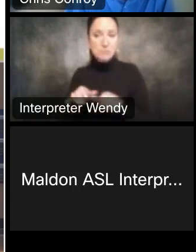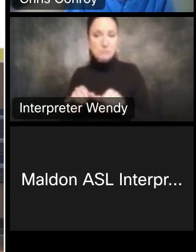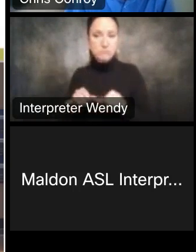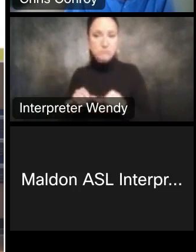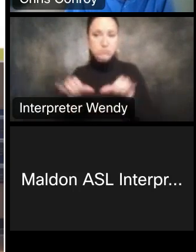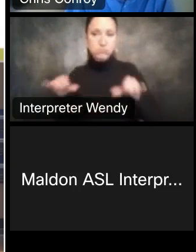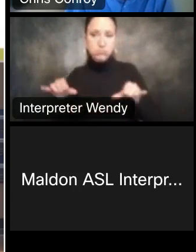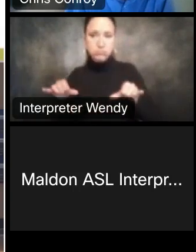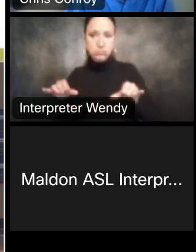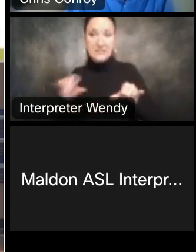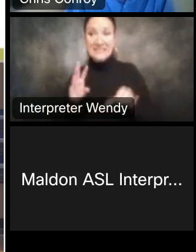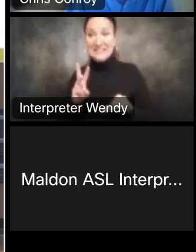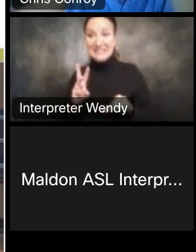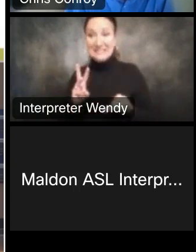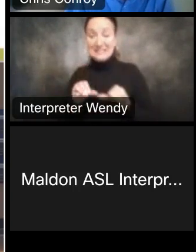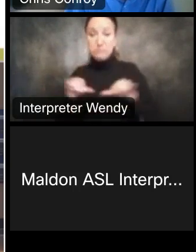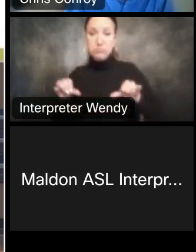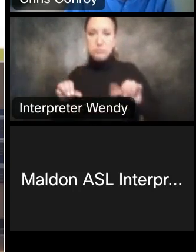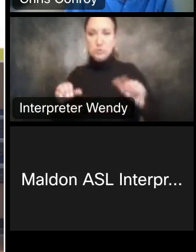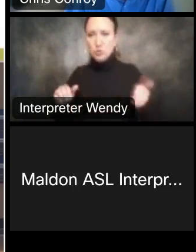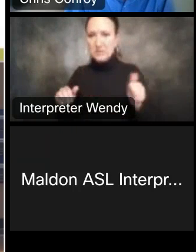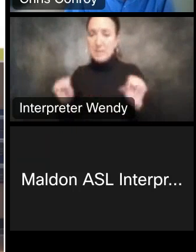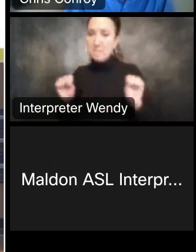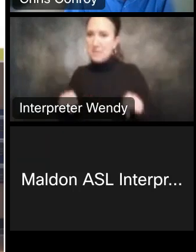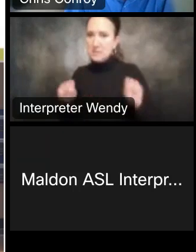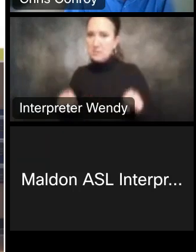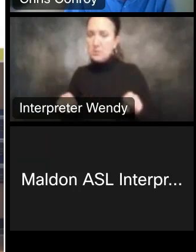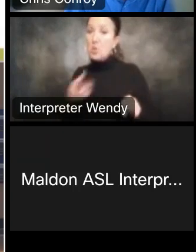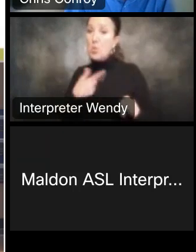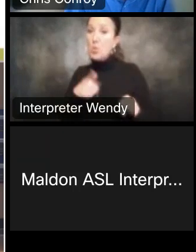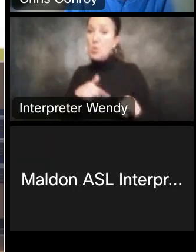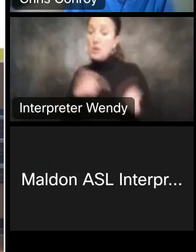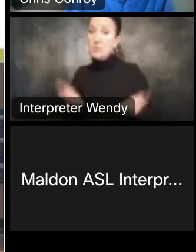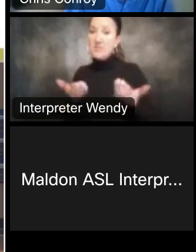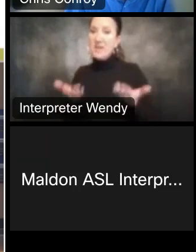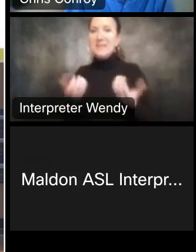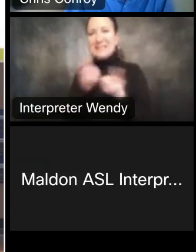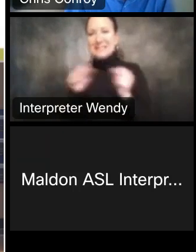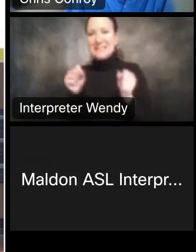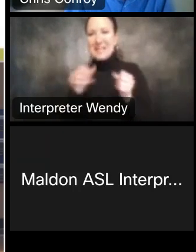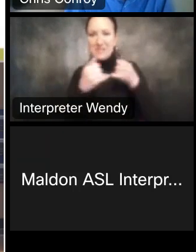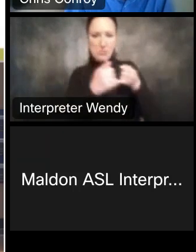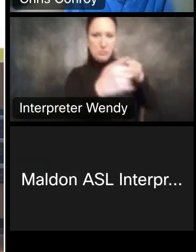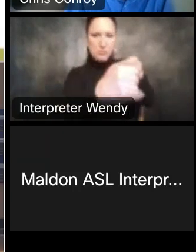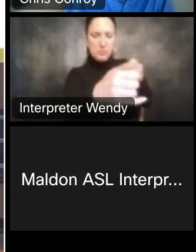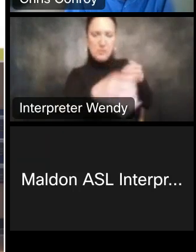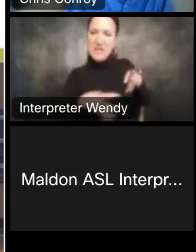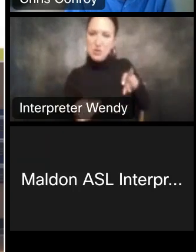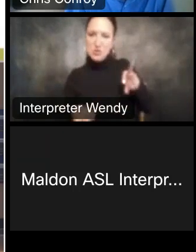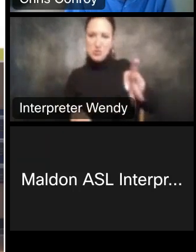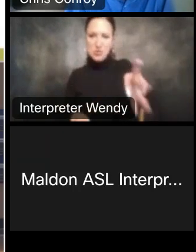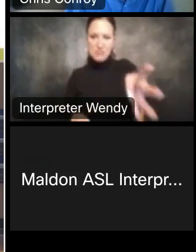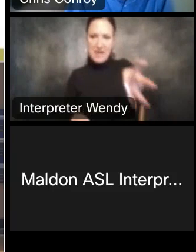create a 10-foot shared use facility. And we will be providing a safety railing between that and the